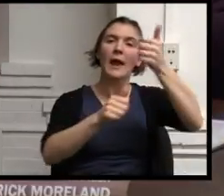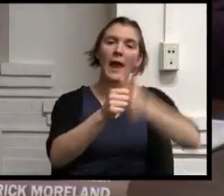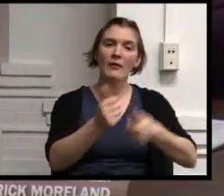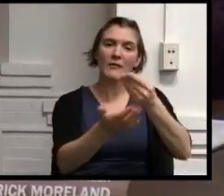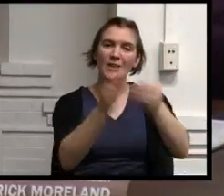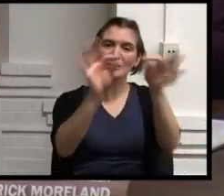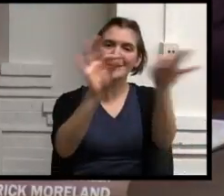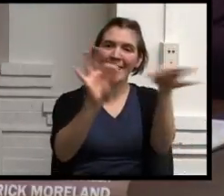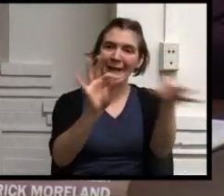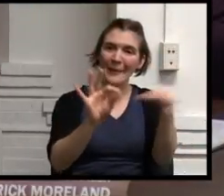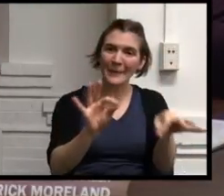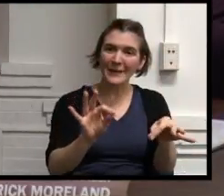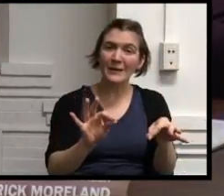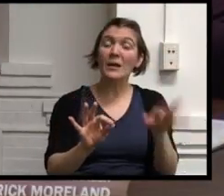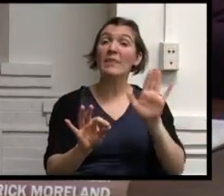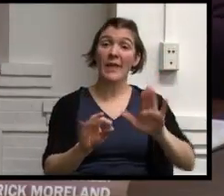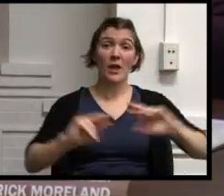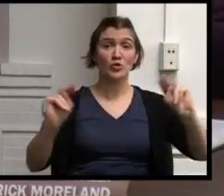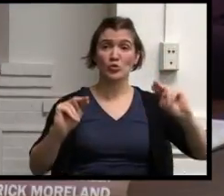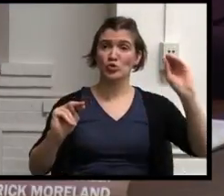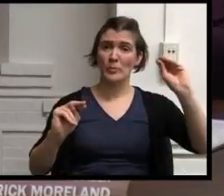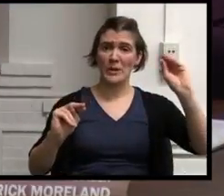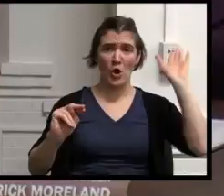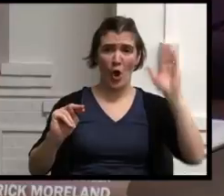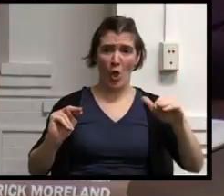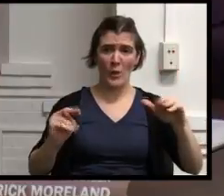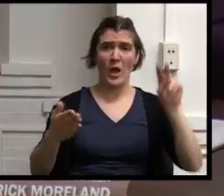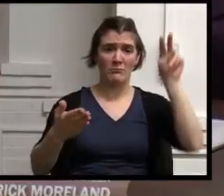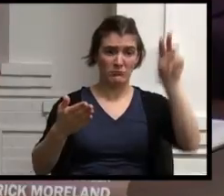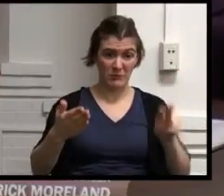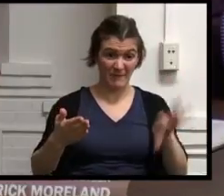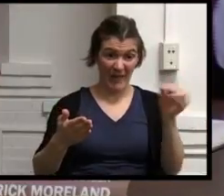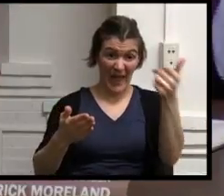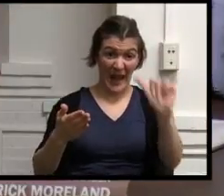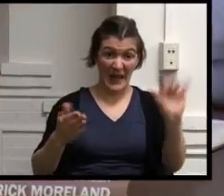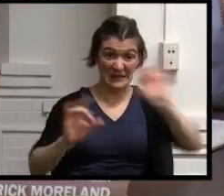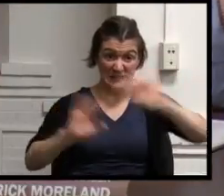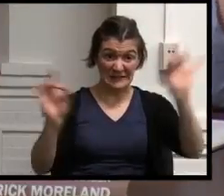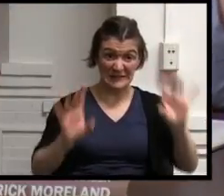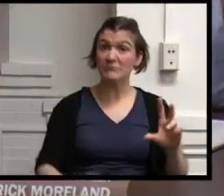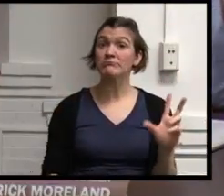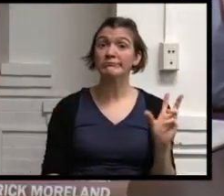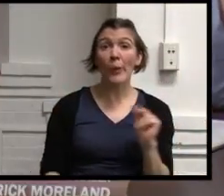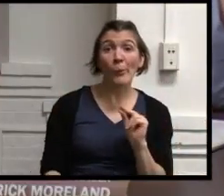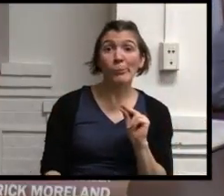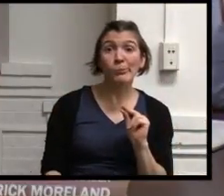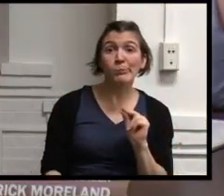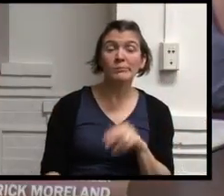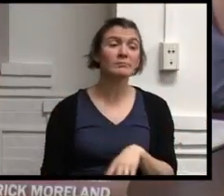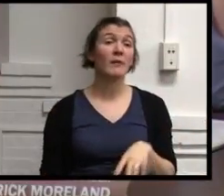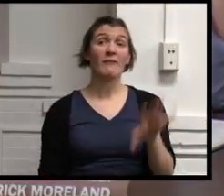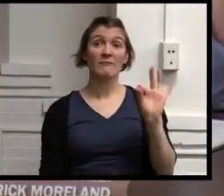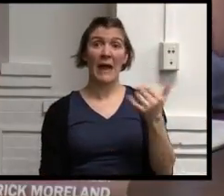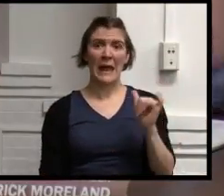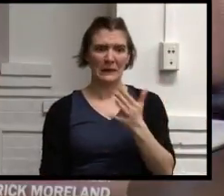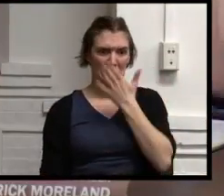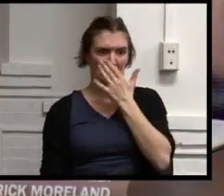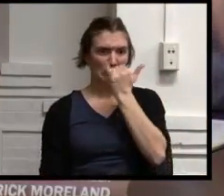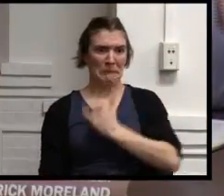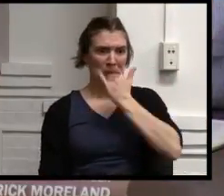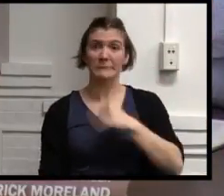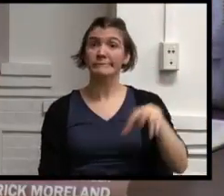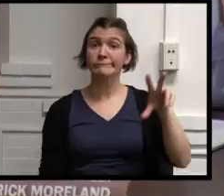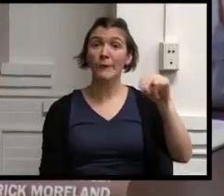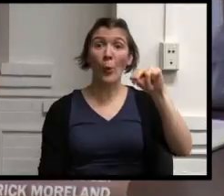they've issued an unmodified opinion. Did they find any material weaknesses? No. Did they find any significant deficiencies?